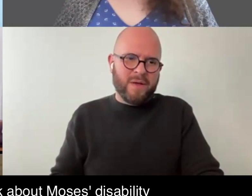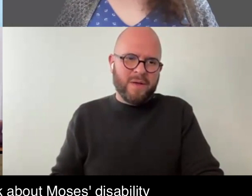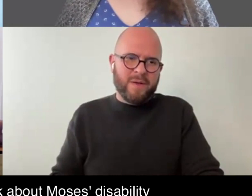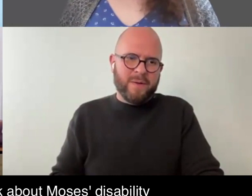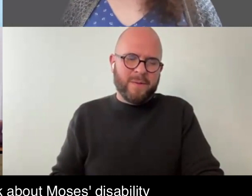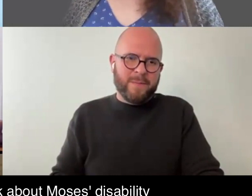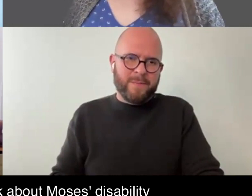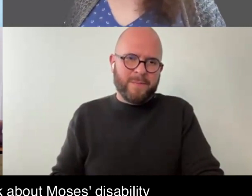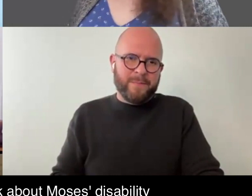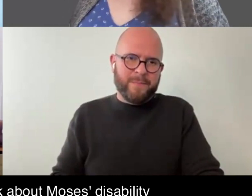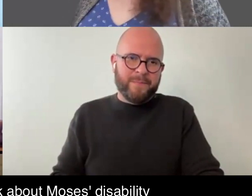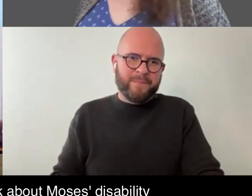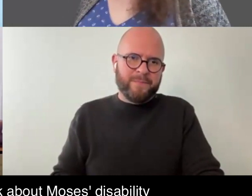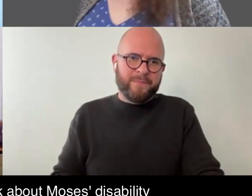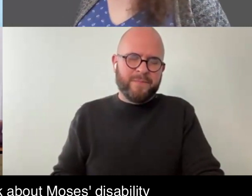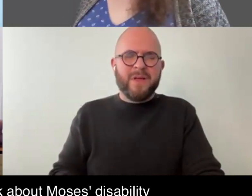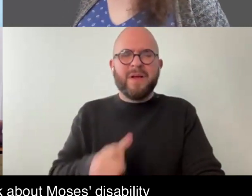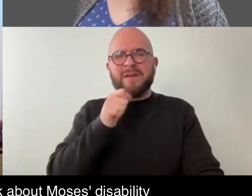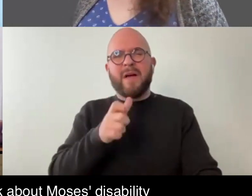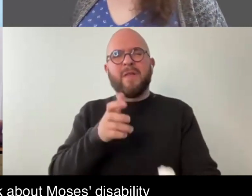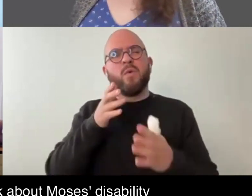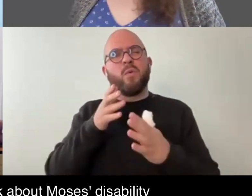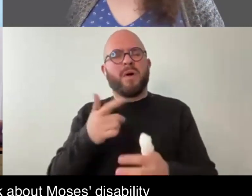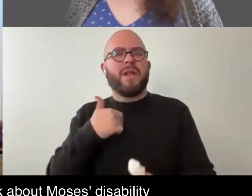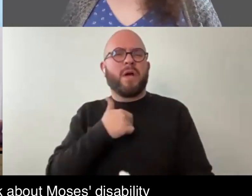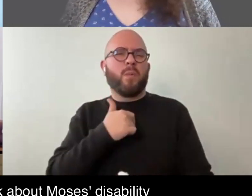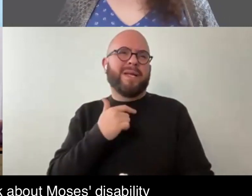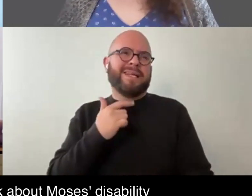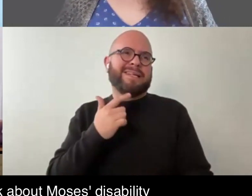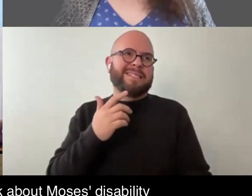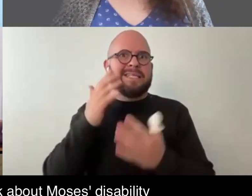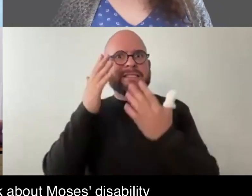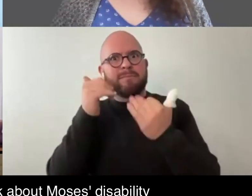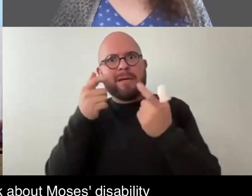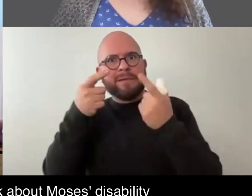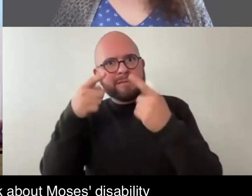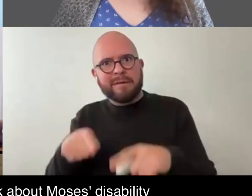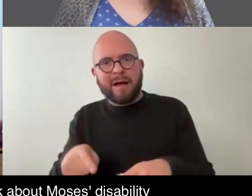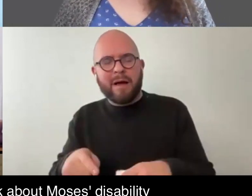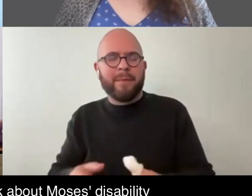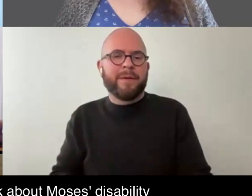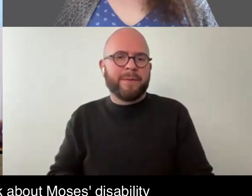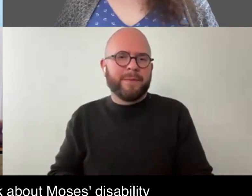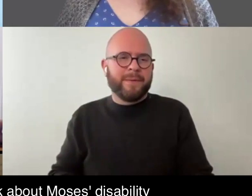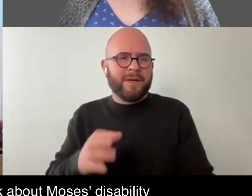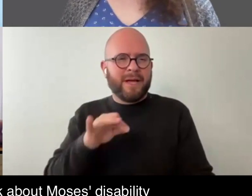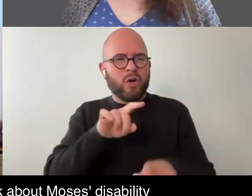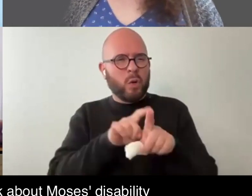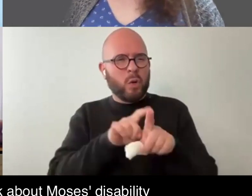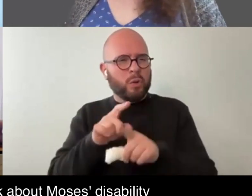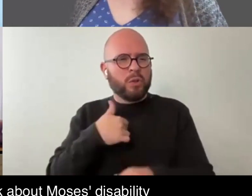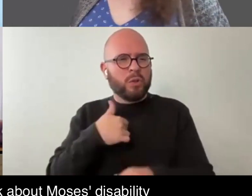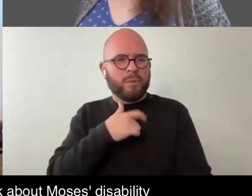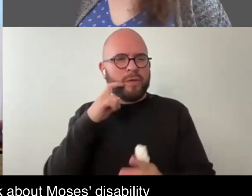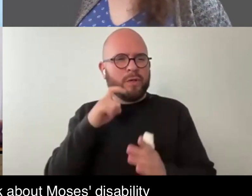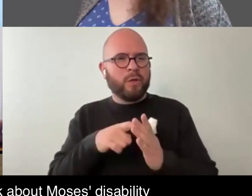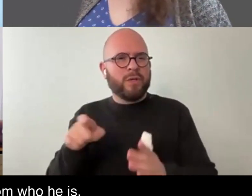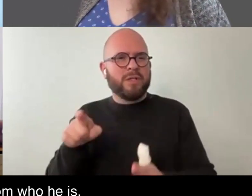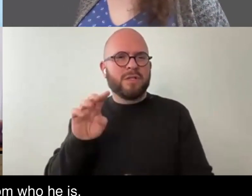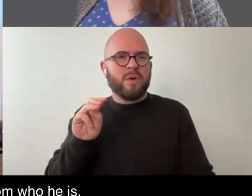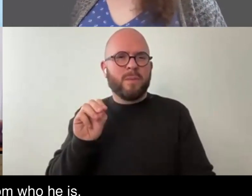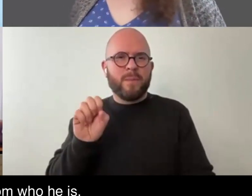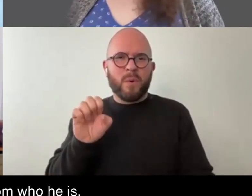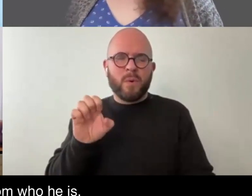you talk about Moses' disability kind of disappearing, totally disappearing